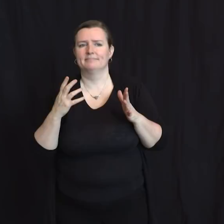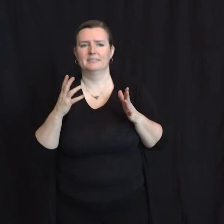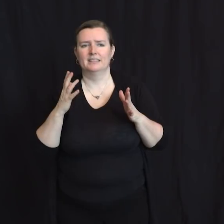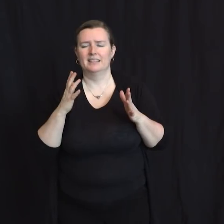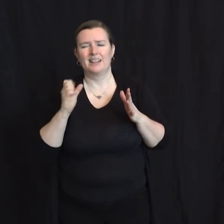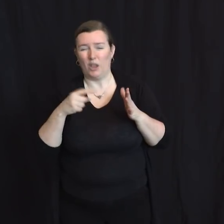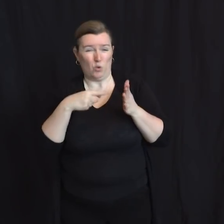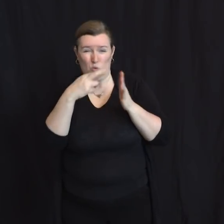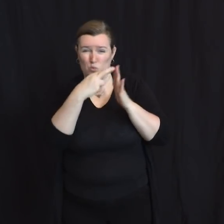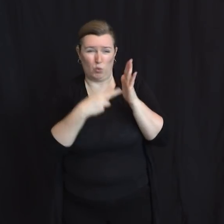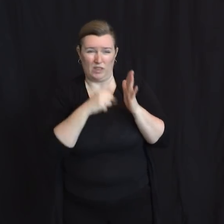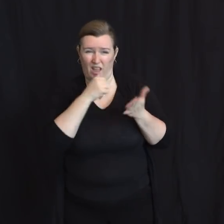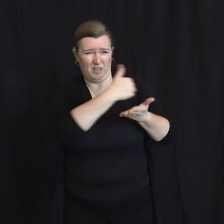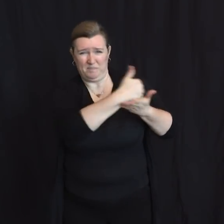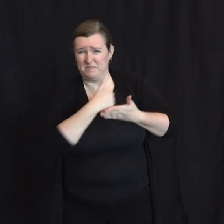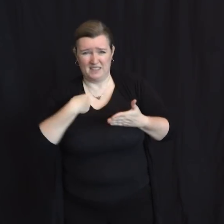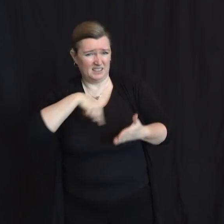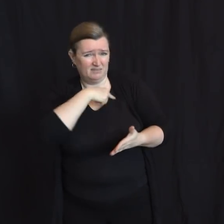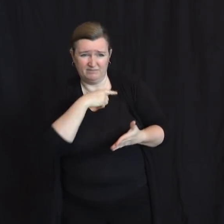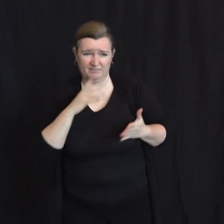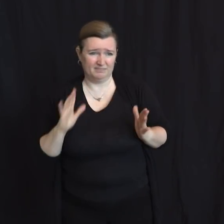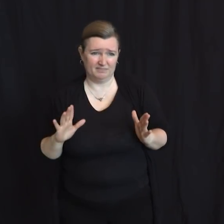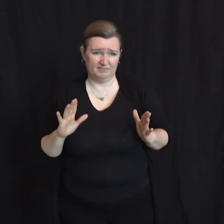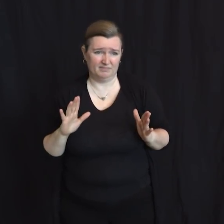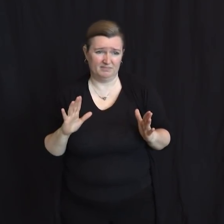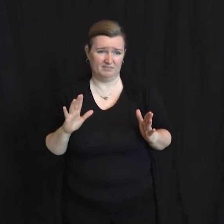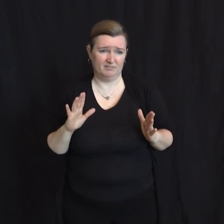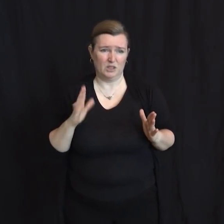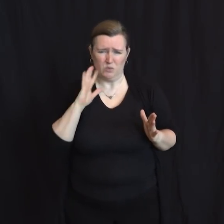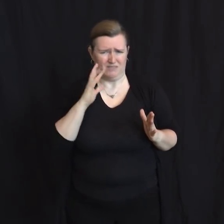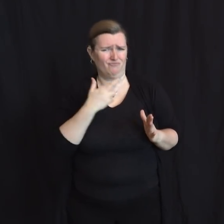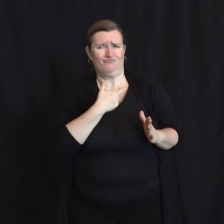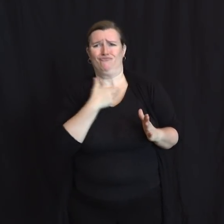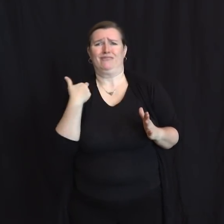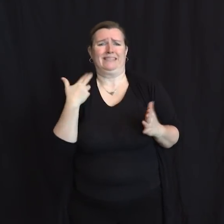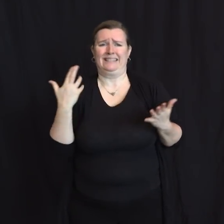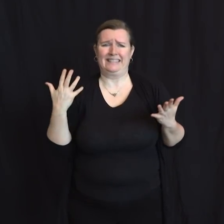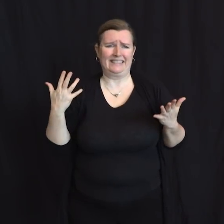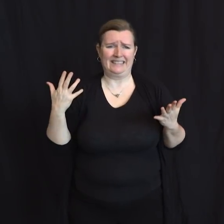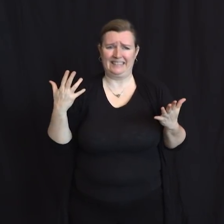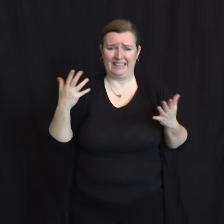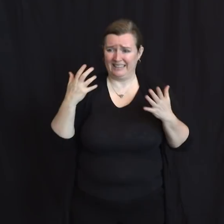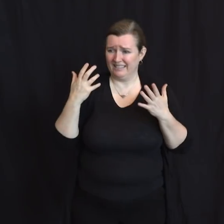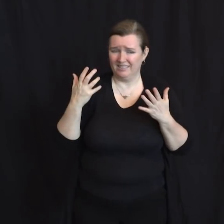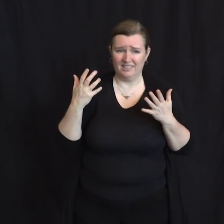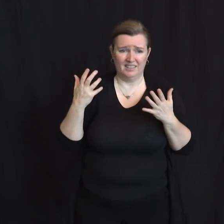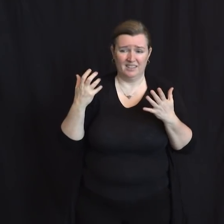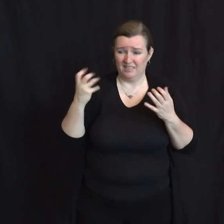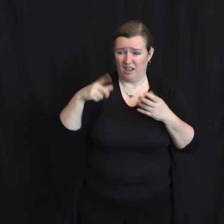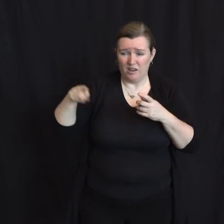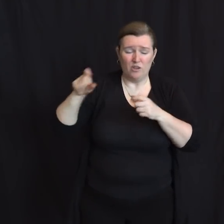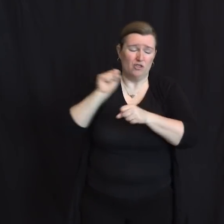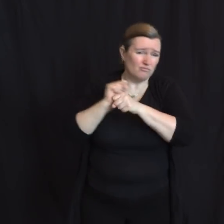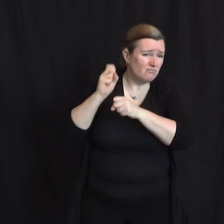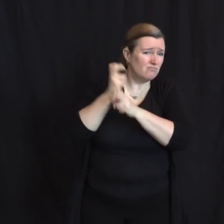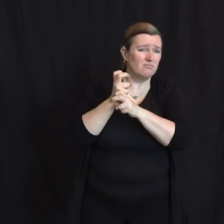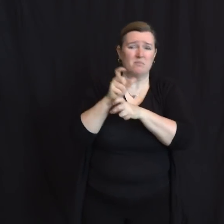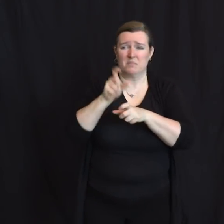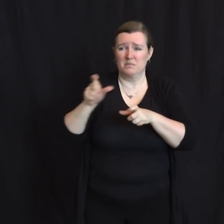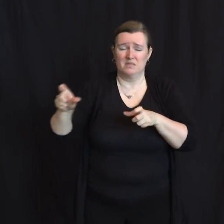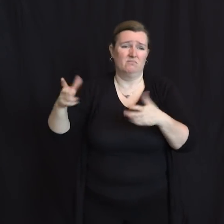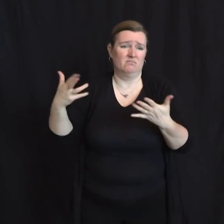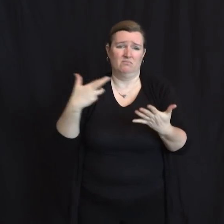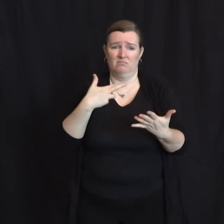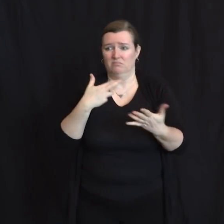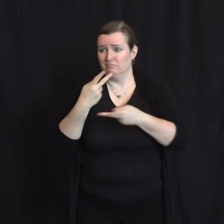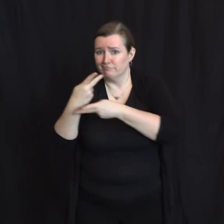on the ground. And you're going to put at risk thousands and thousands of hardworking public servants who are, taking care